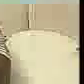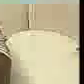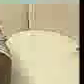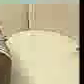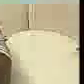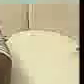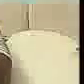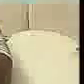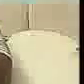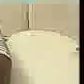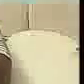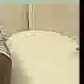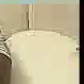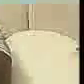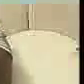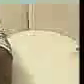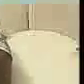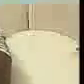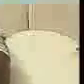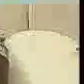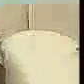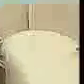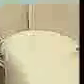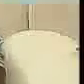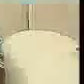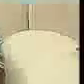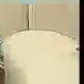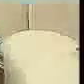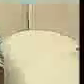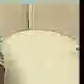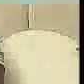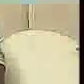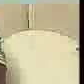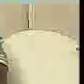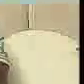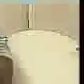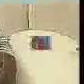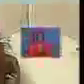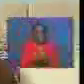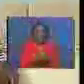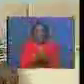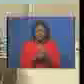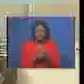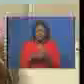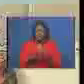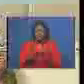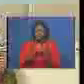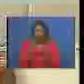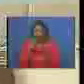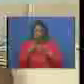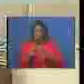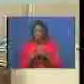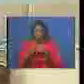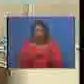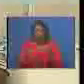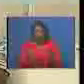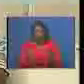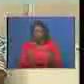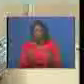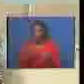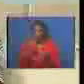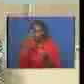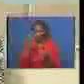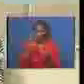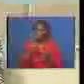and we can now see both private and public institution warming up to employee personal disability because one